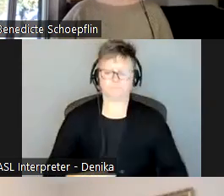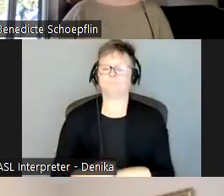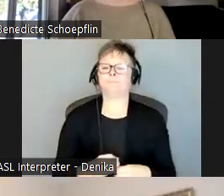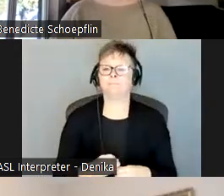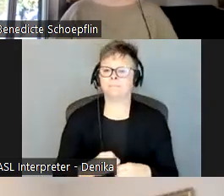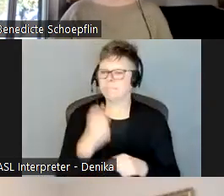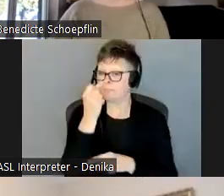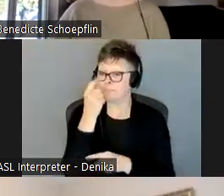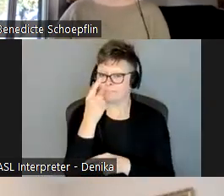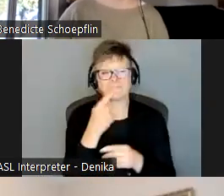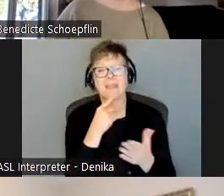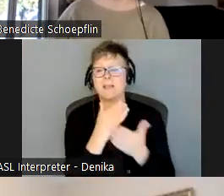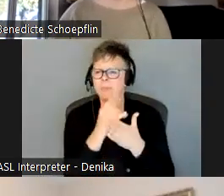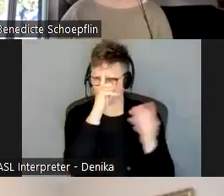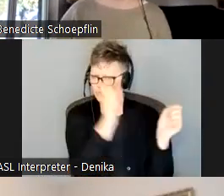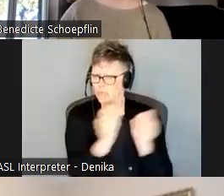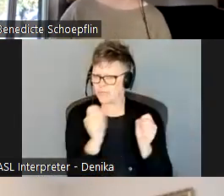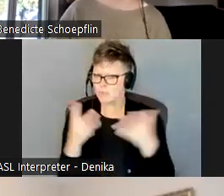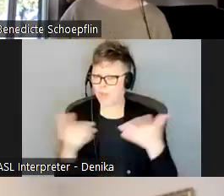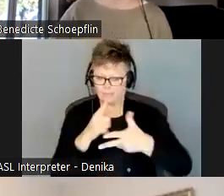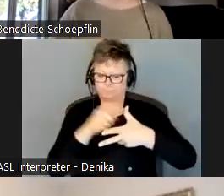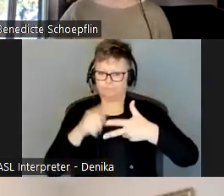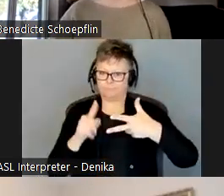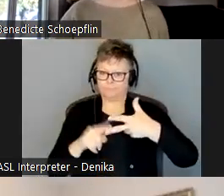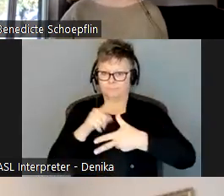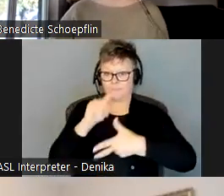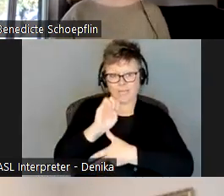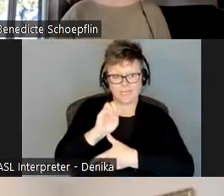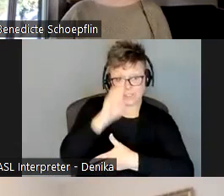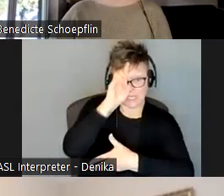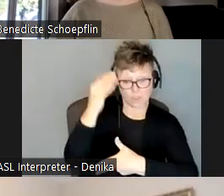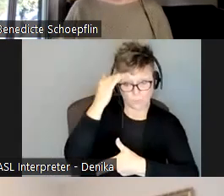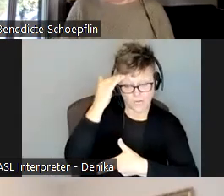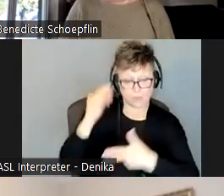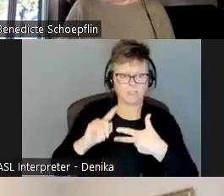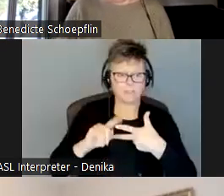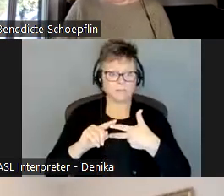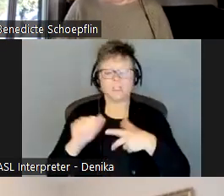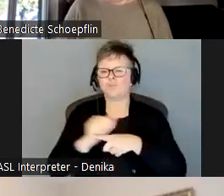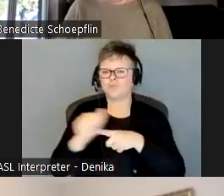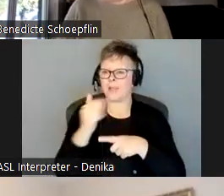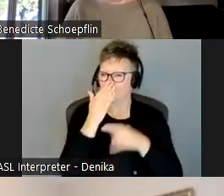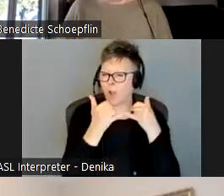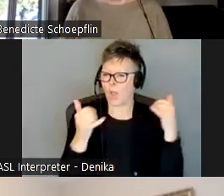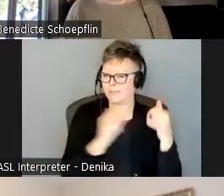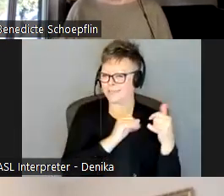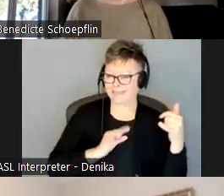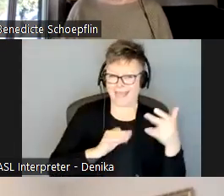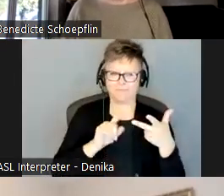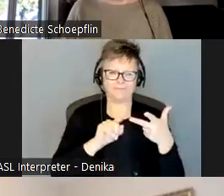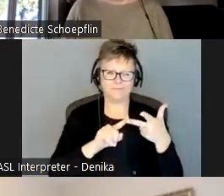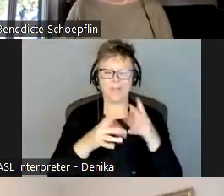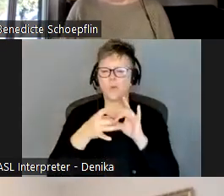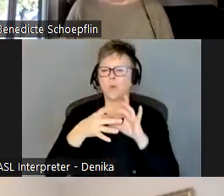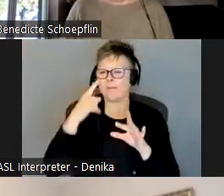strategy. We have three main pillars: education and awareness, training for frontline staff, and that coordination of services. You